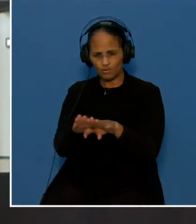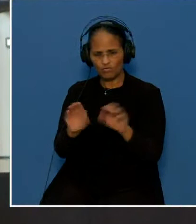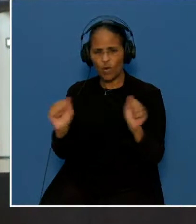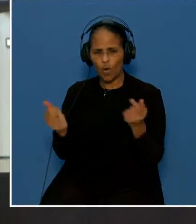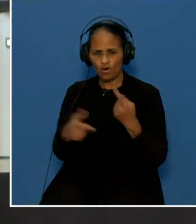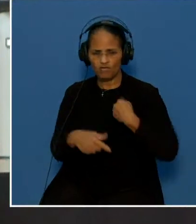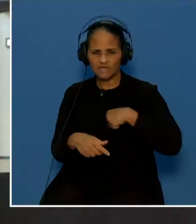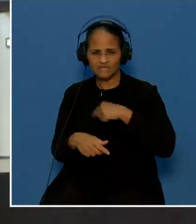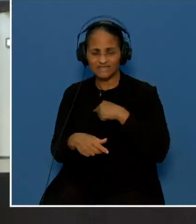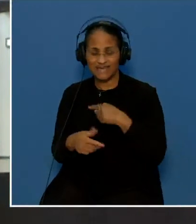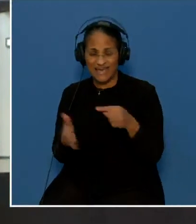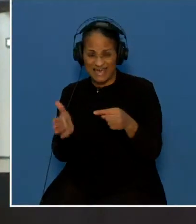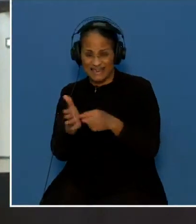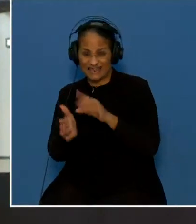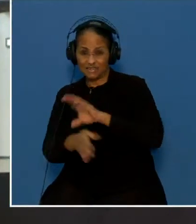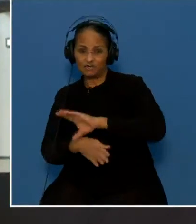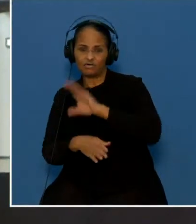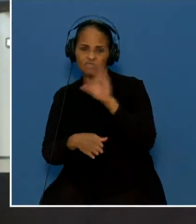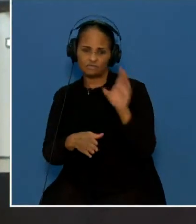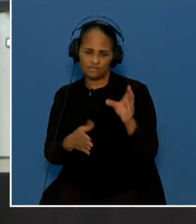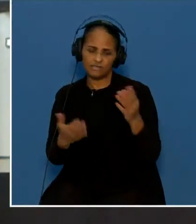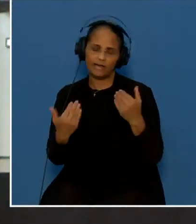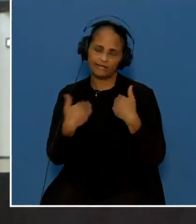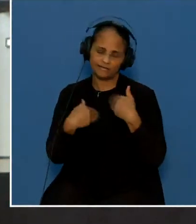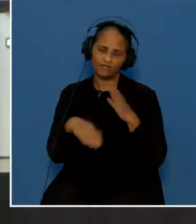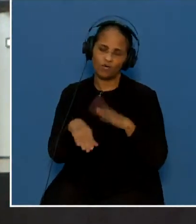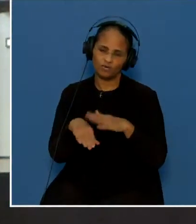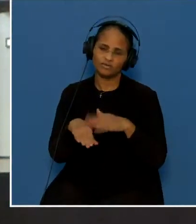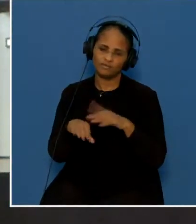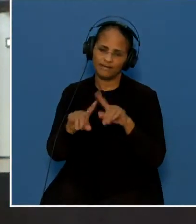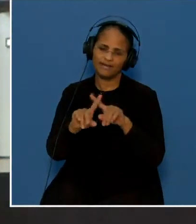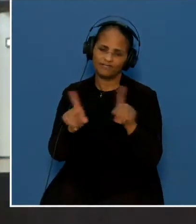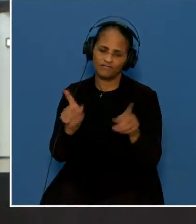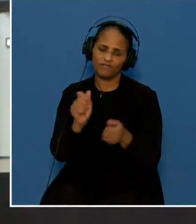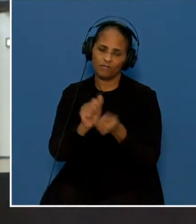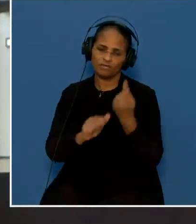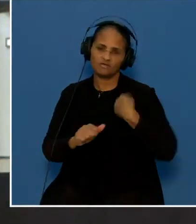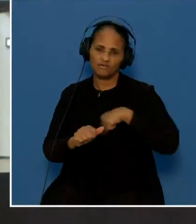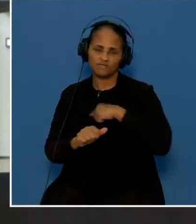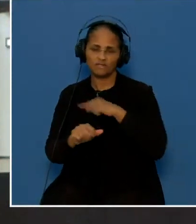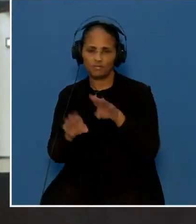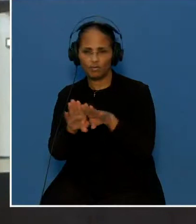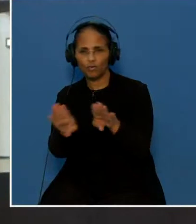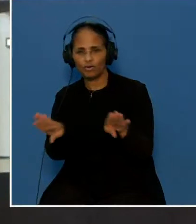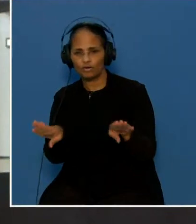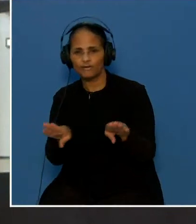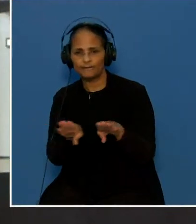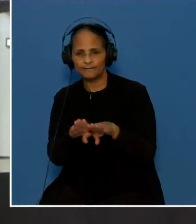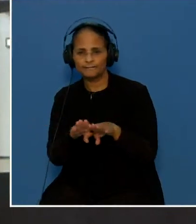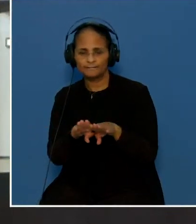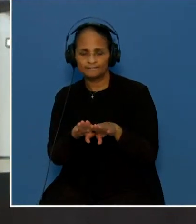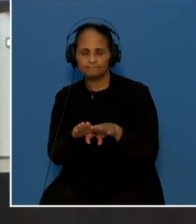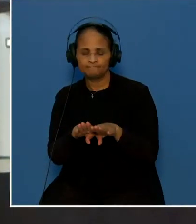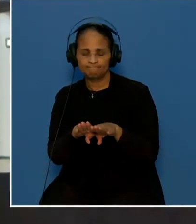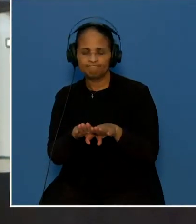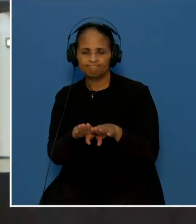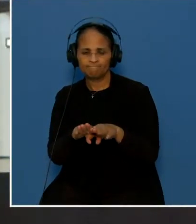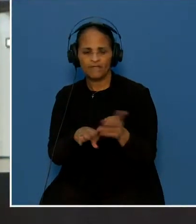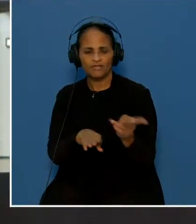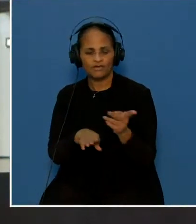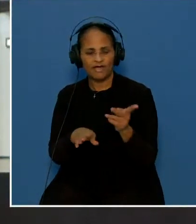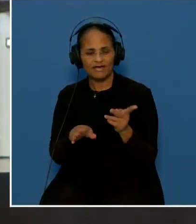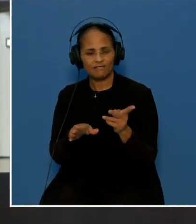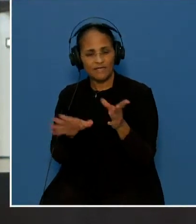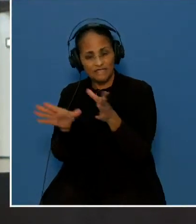This Christmas has, of course, been different for most of us in Bermuda. There have been